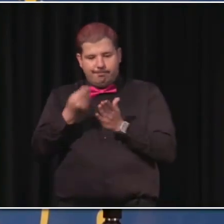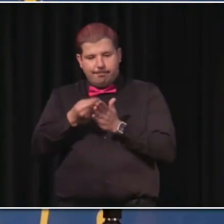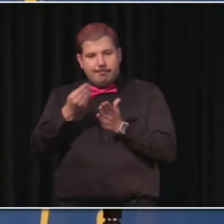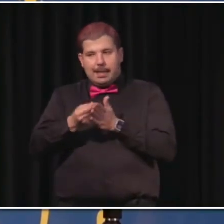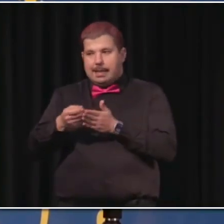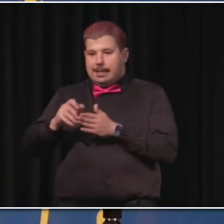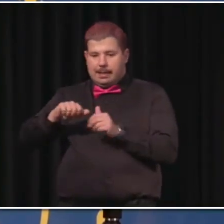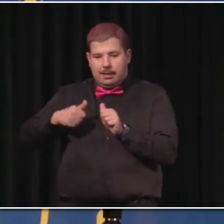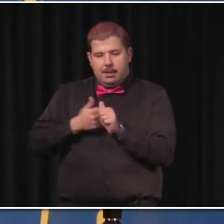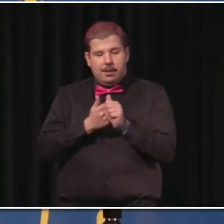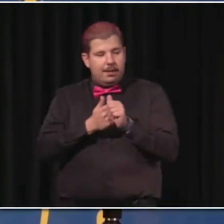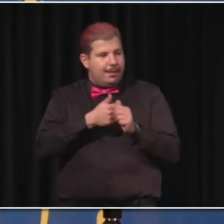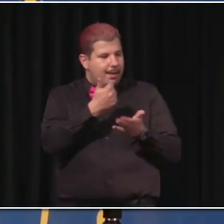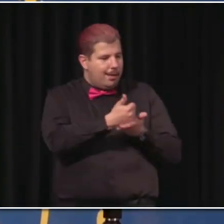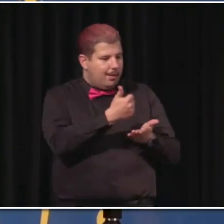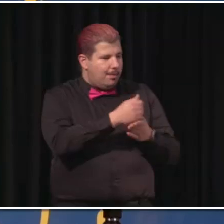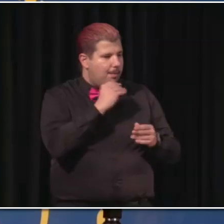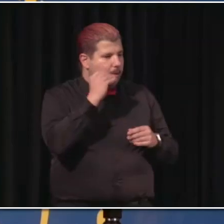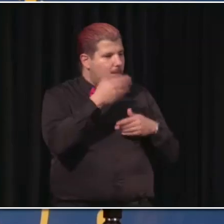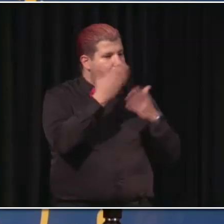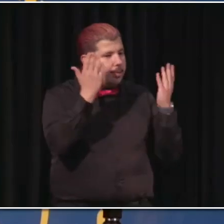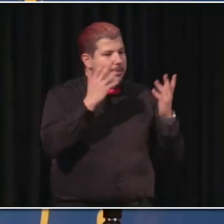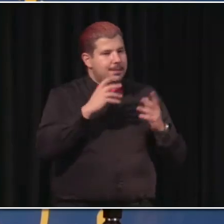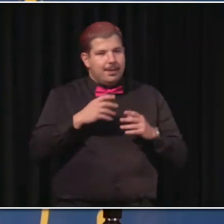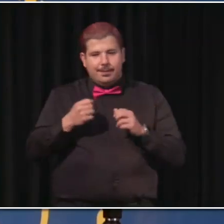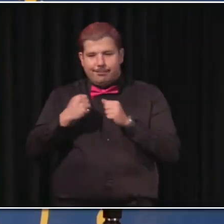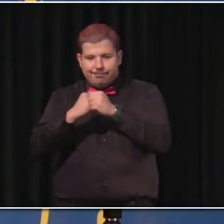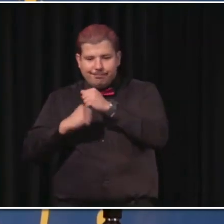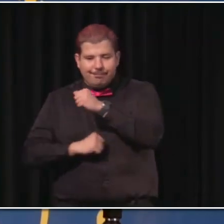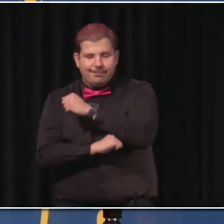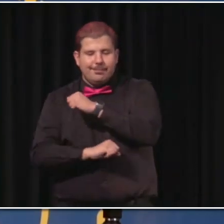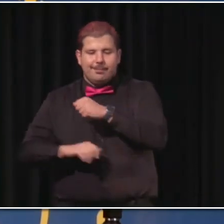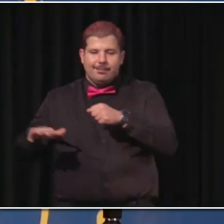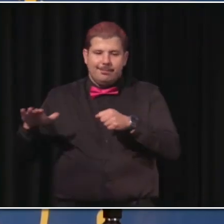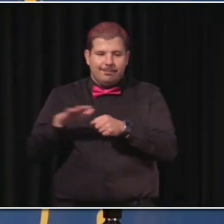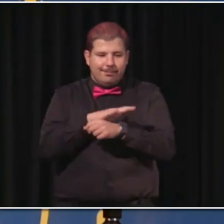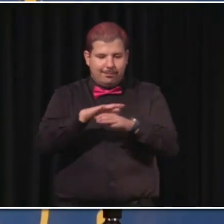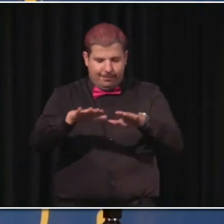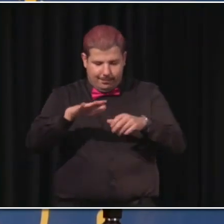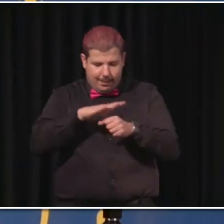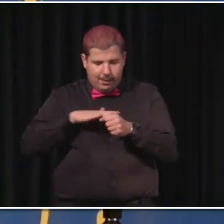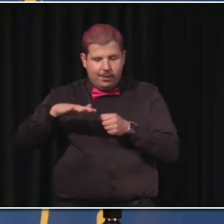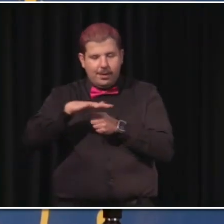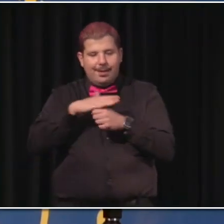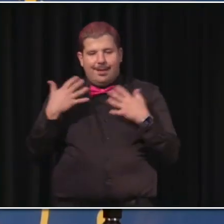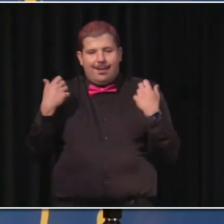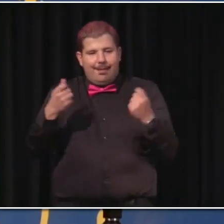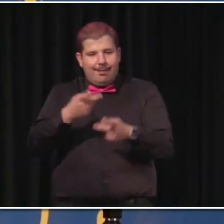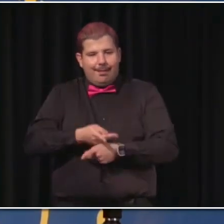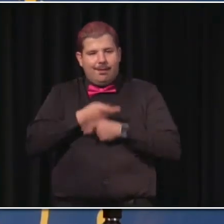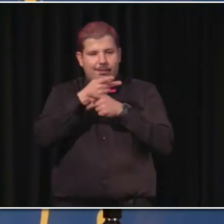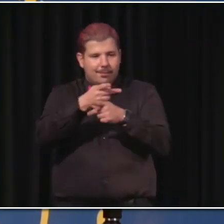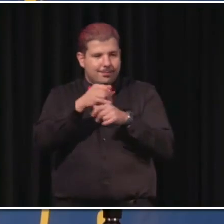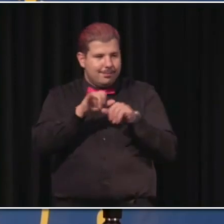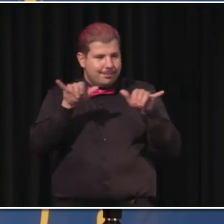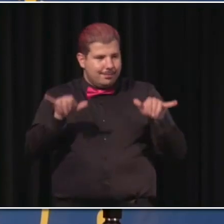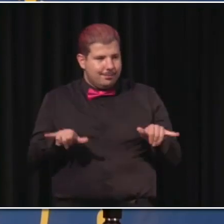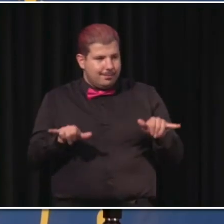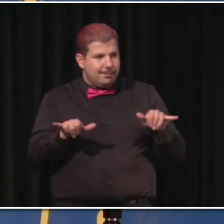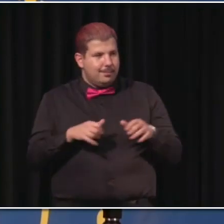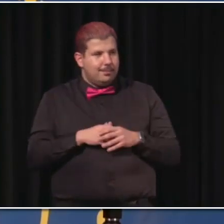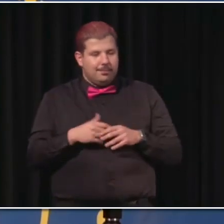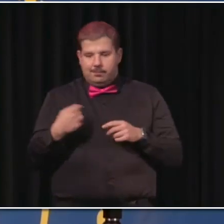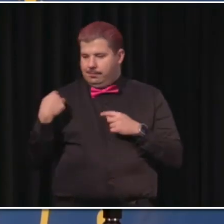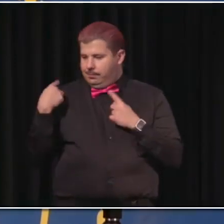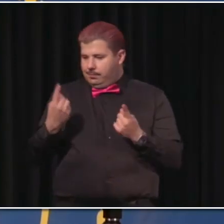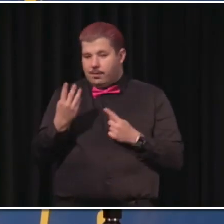the homeless and the foundation of our region's entire behavioral health care system. Over the past 4